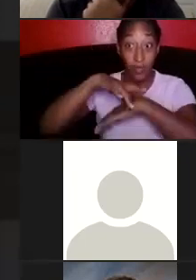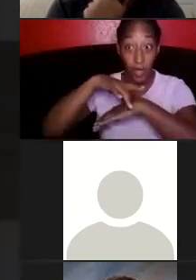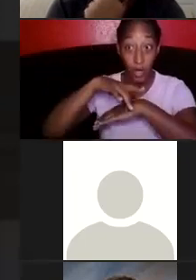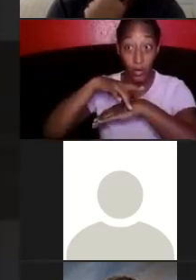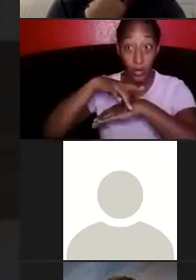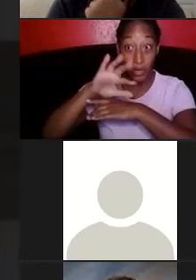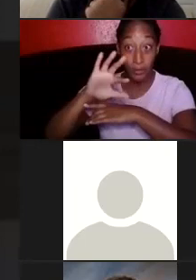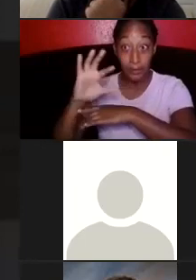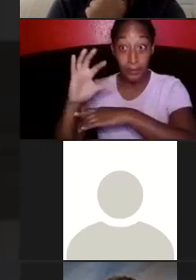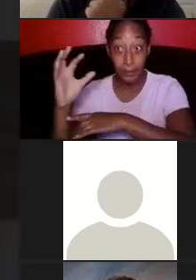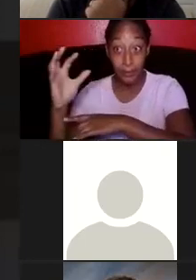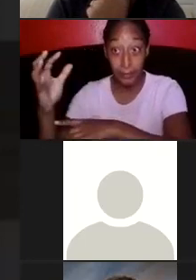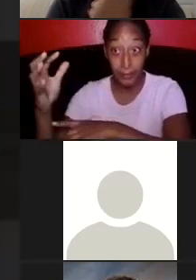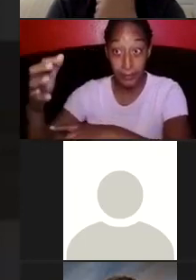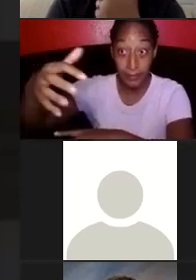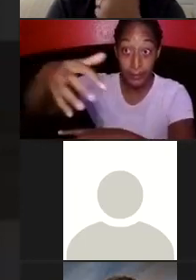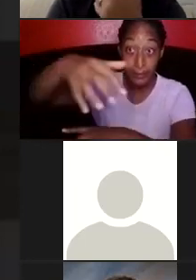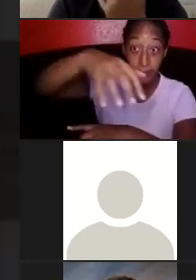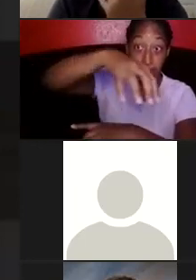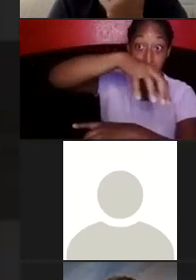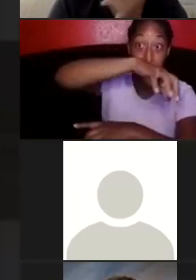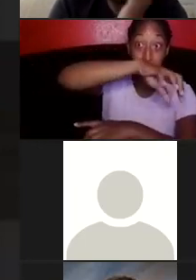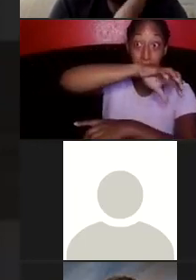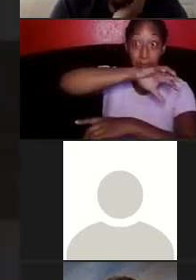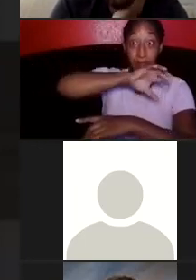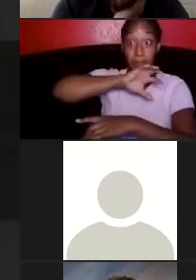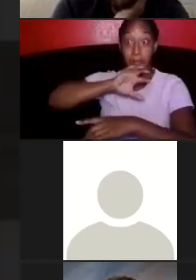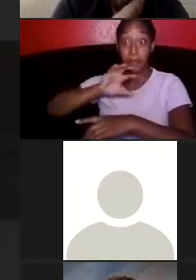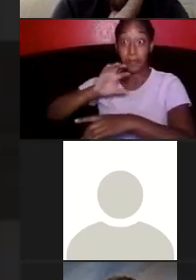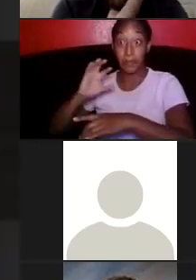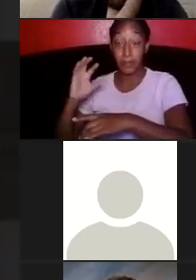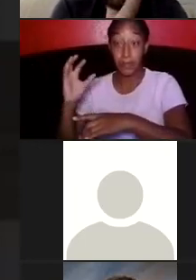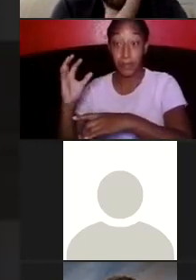Fortunately, that satellite has a forward speed